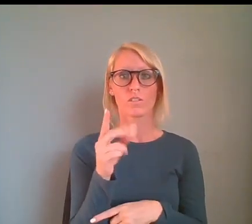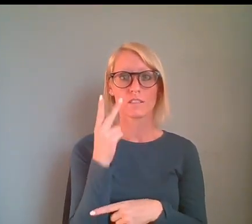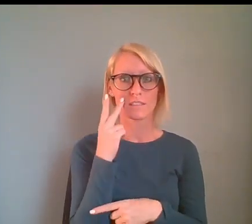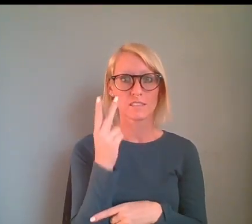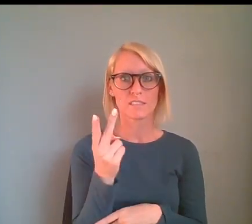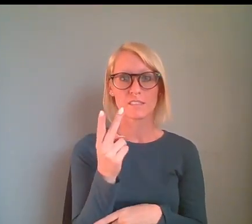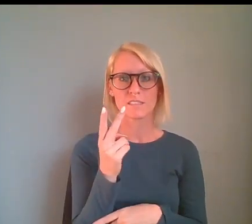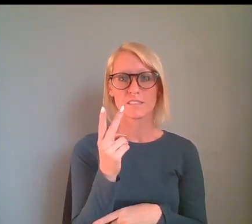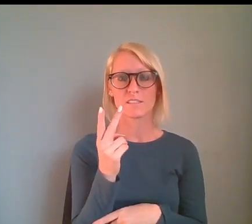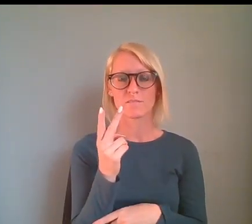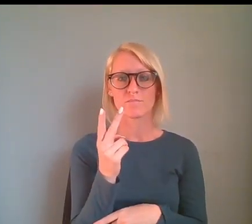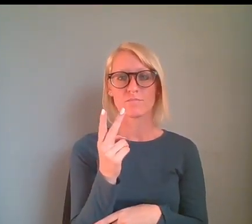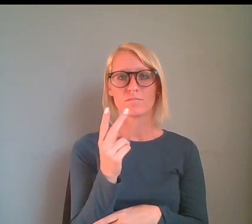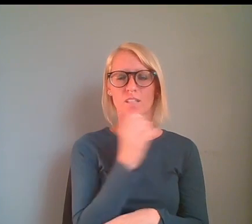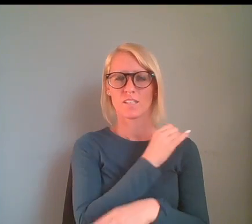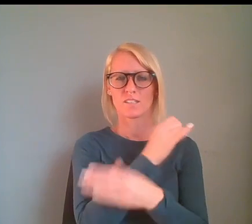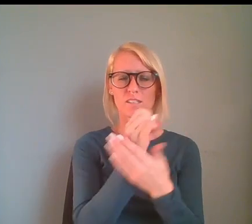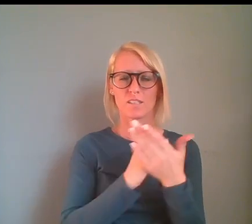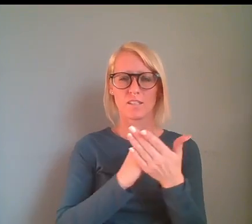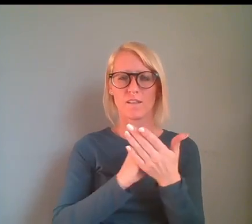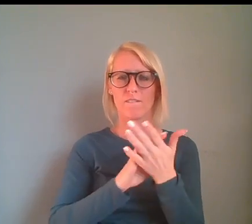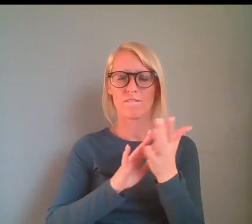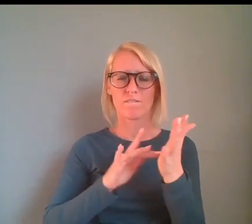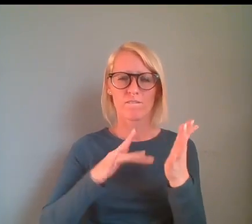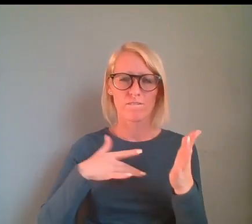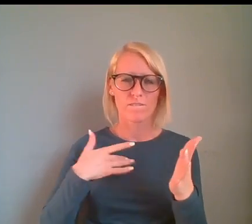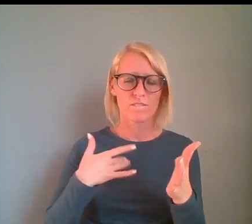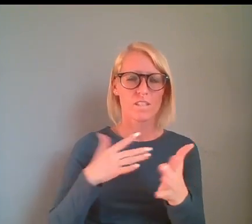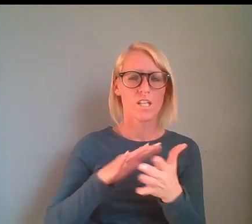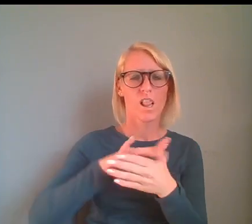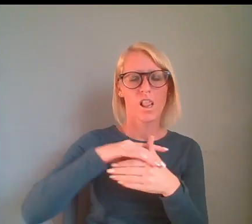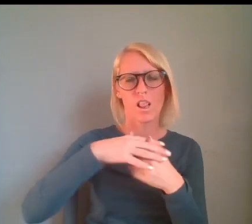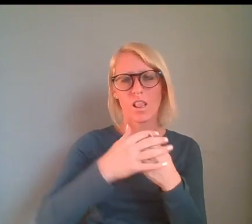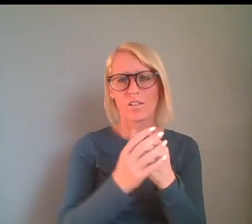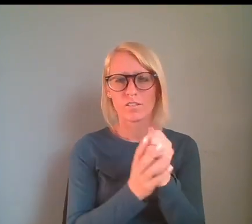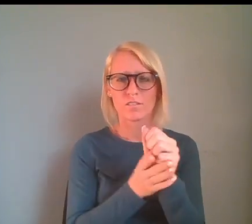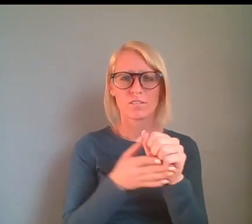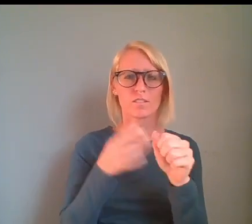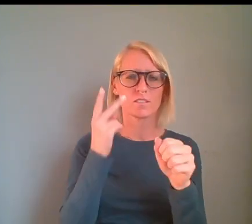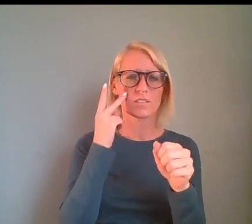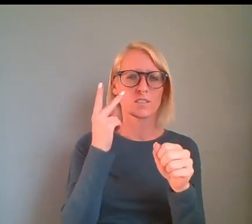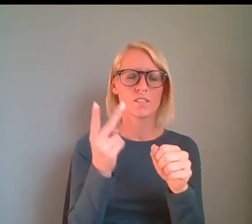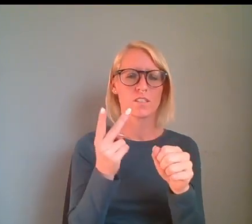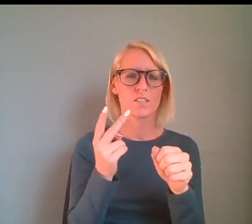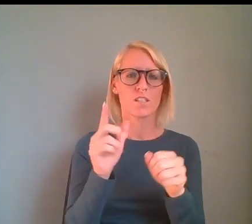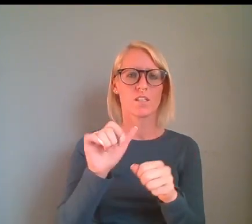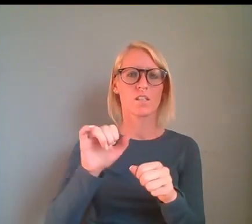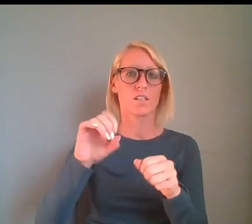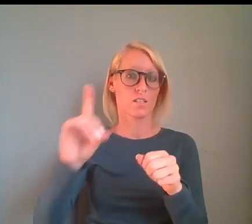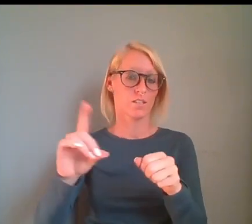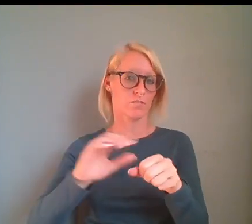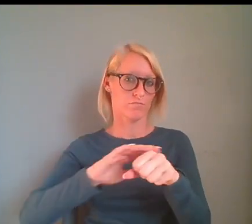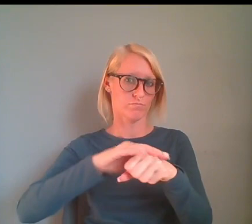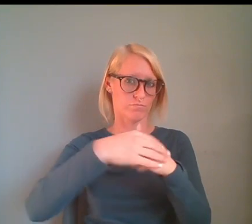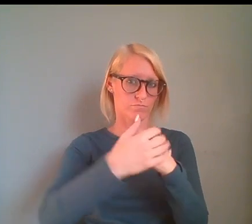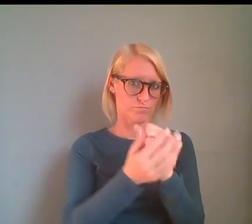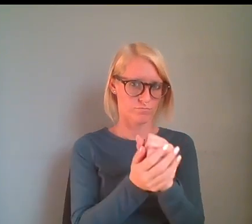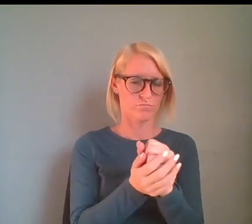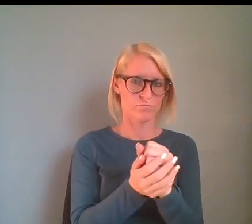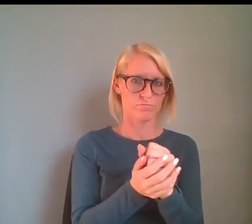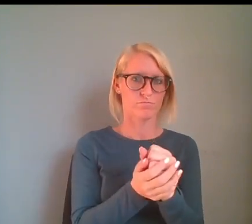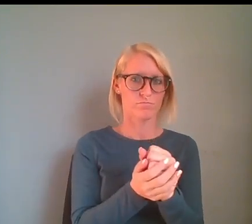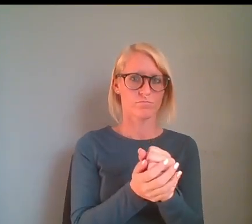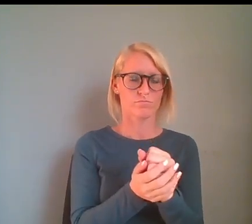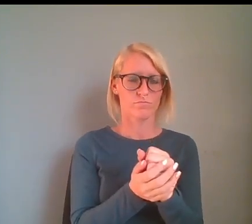are designed to be felt, and so that you can kind of see where that lid comes, down onto